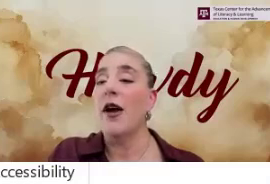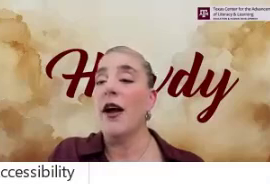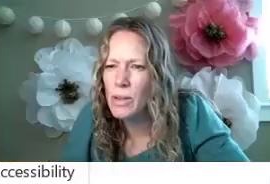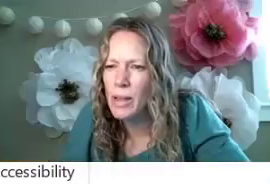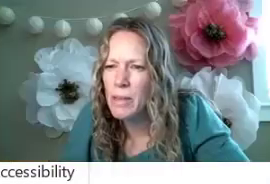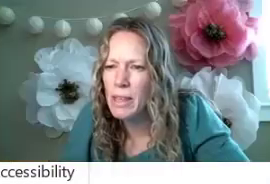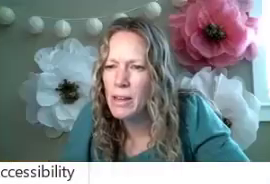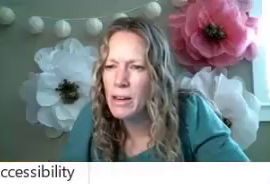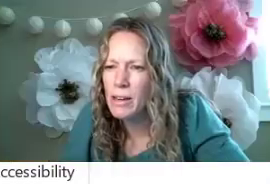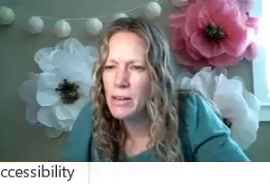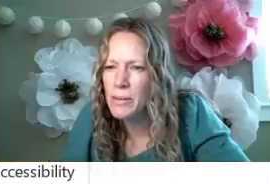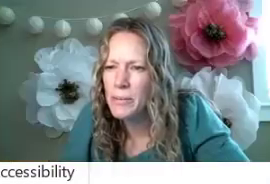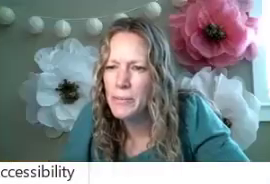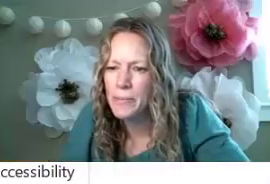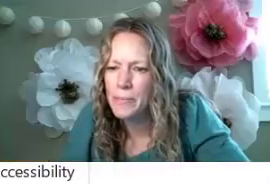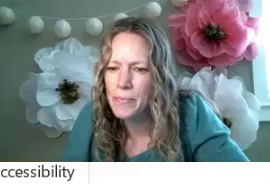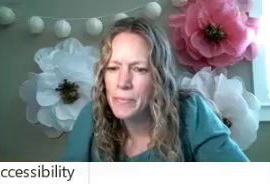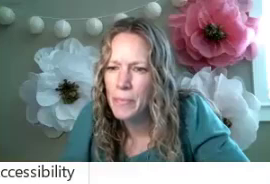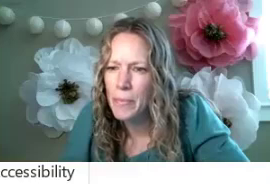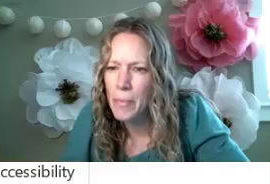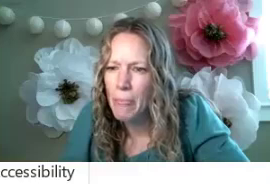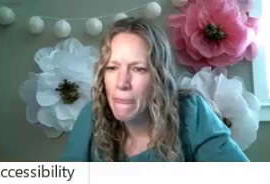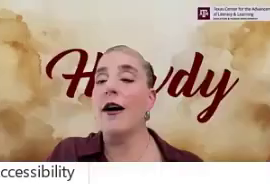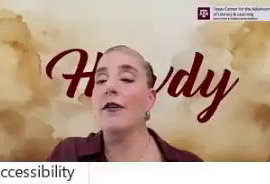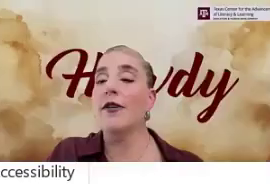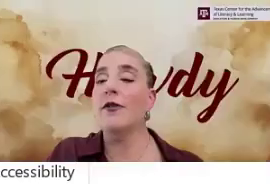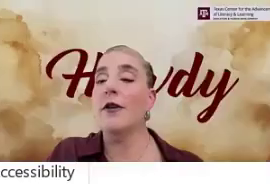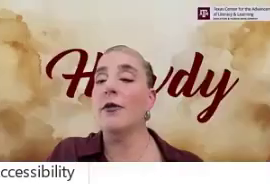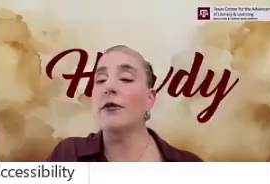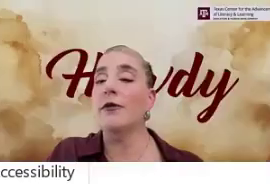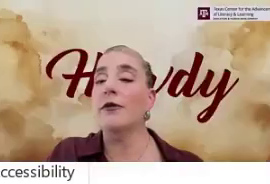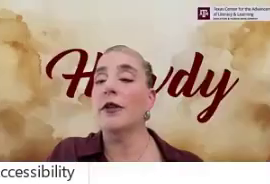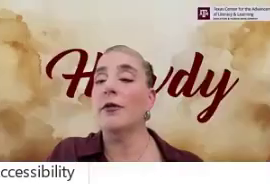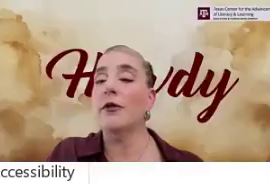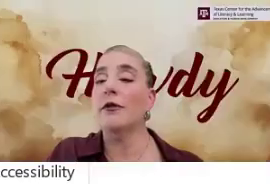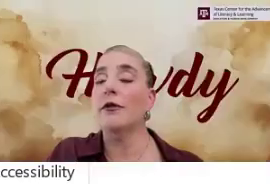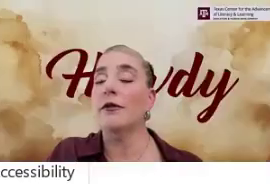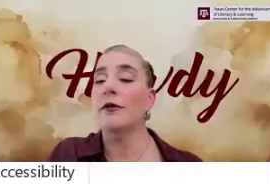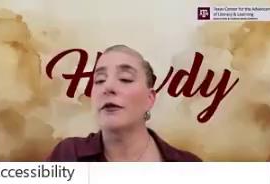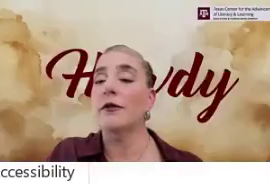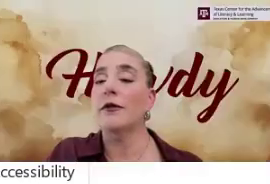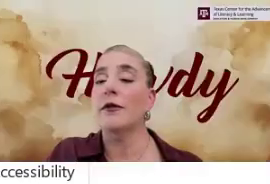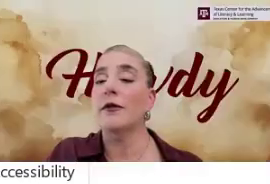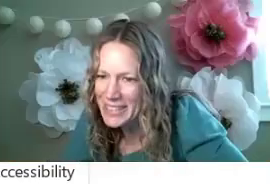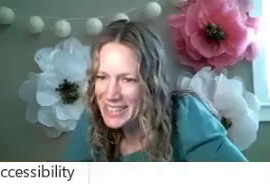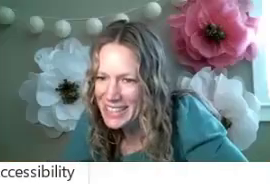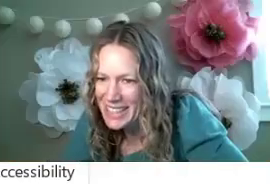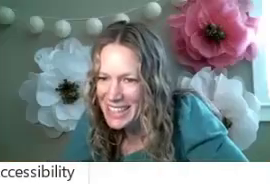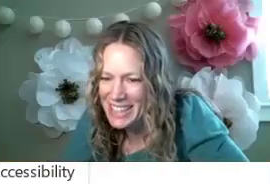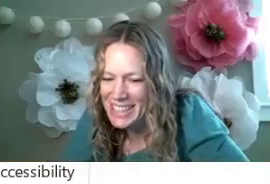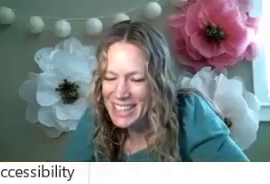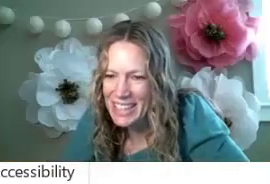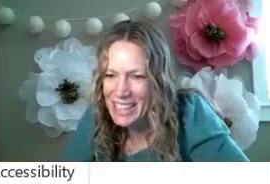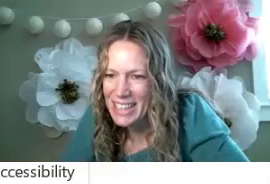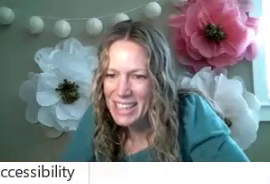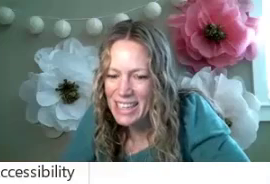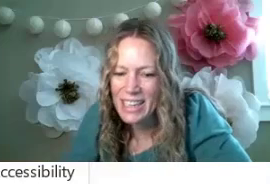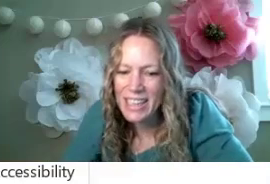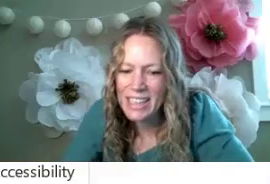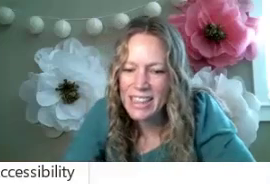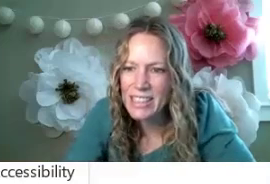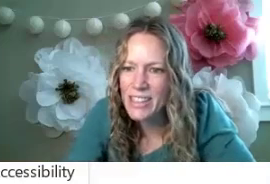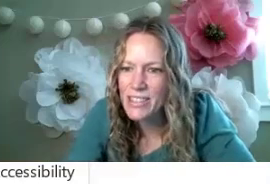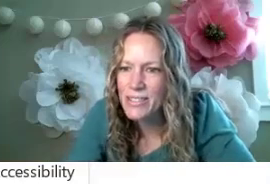me. It won't let me I either. double click on You double. I double click on mine and nothing happens. and nothing